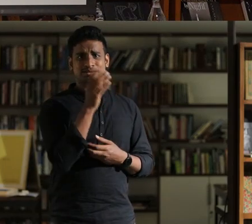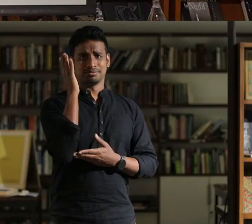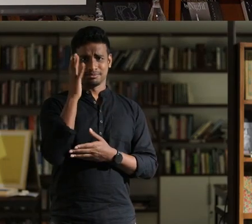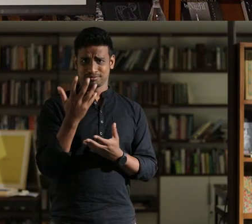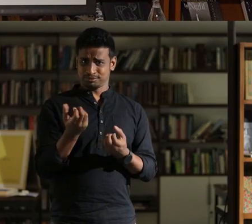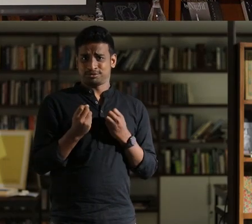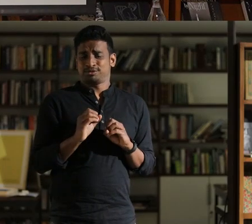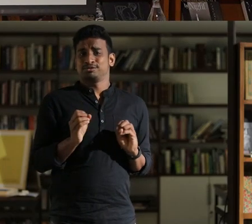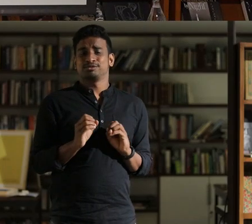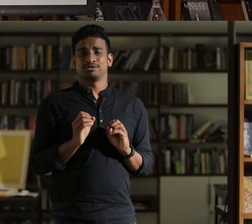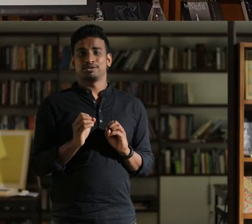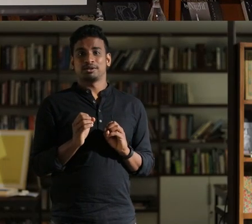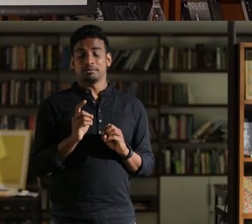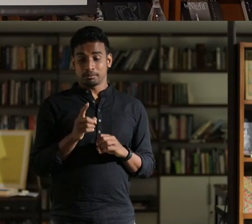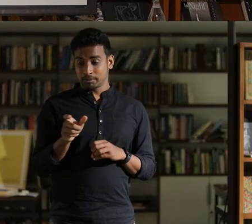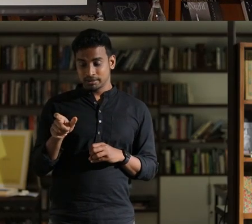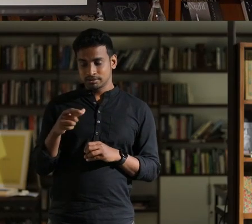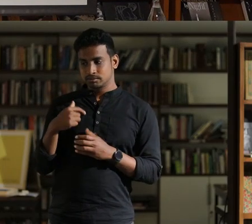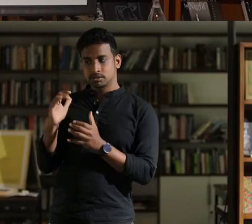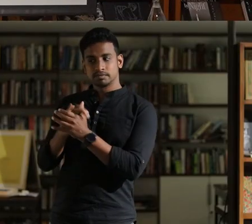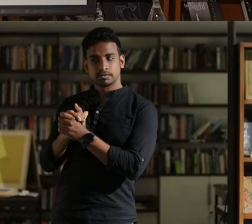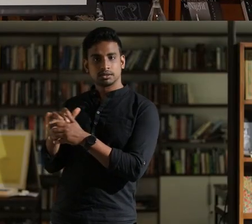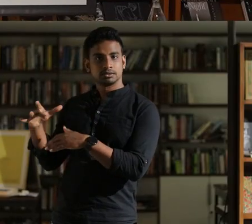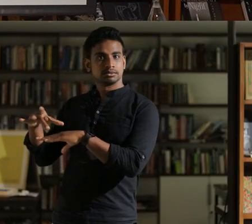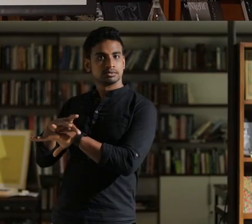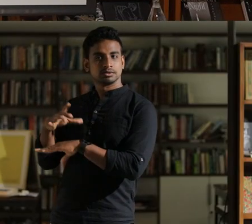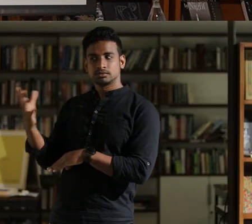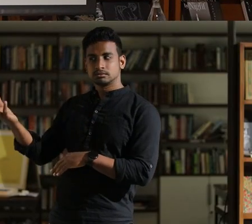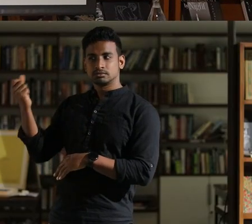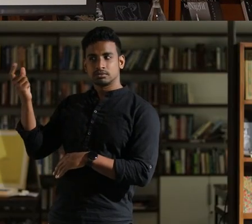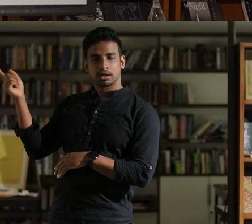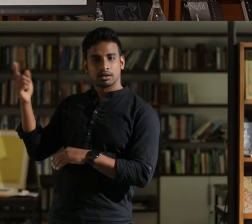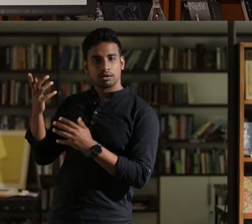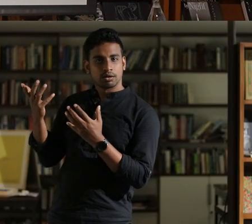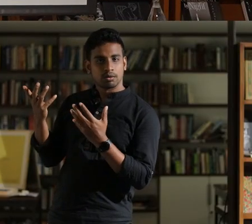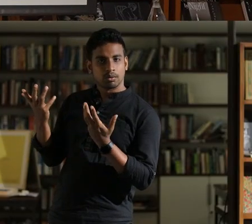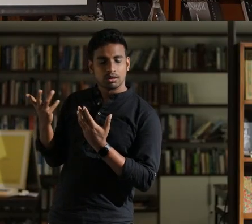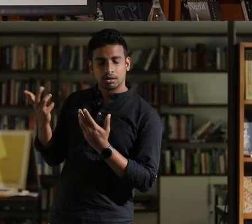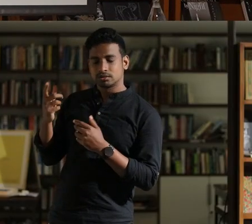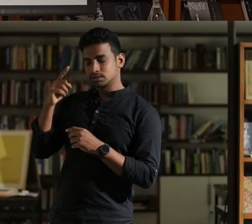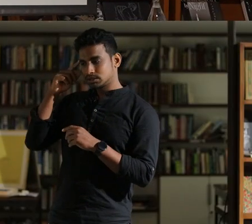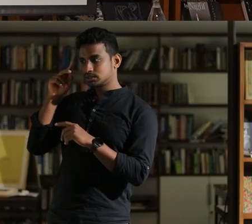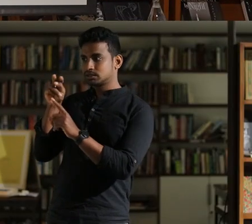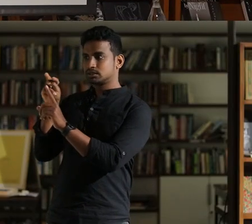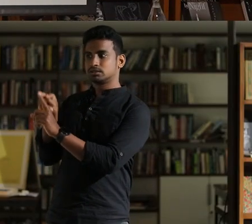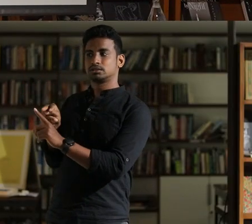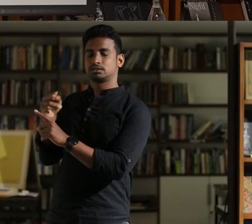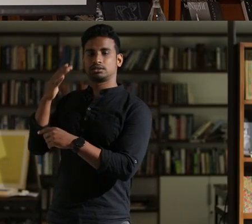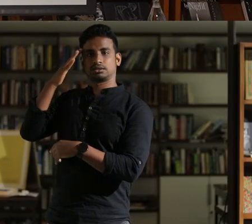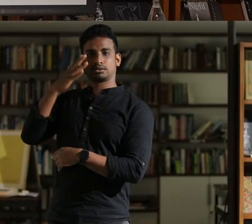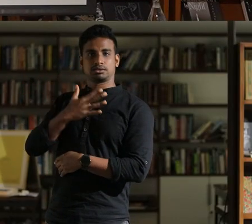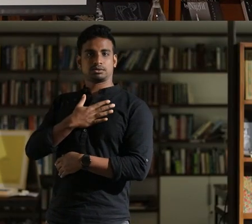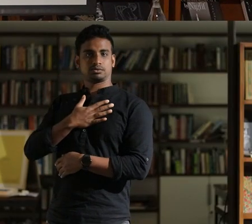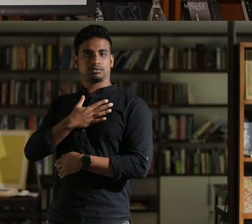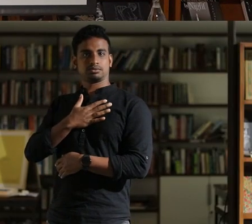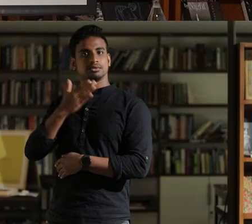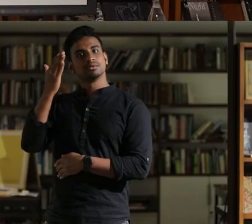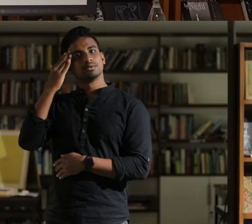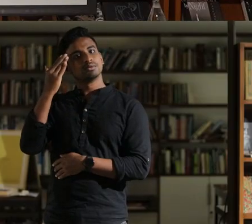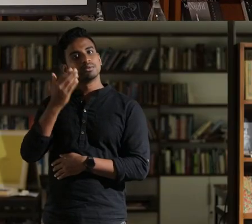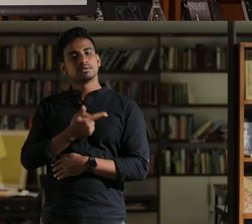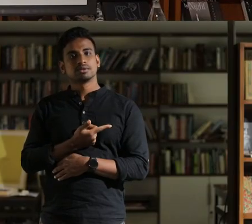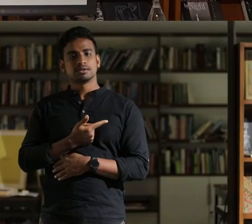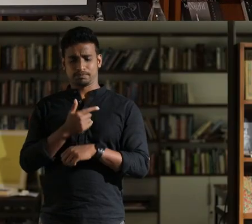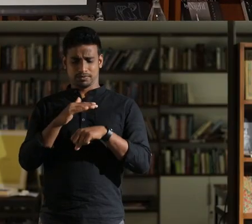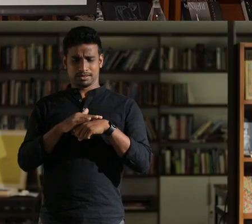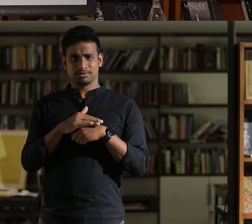this person in the first place, but she knows where this person bought it from and what it meant for her to share it with her. So that other part